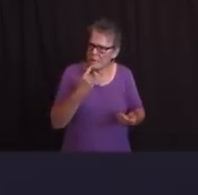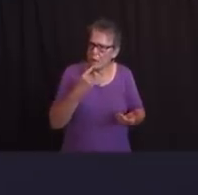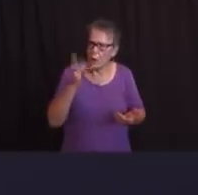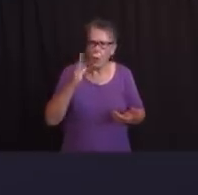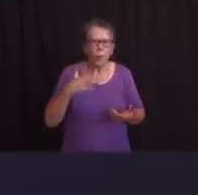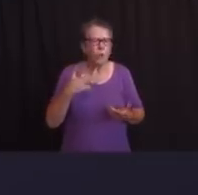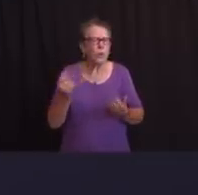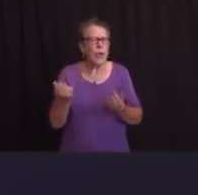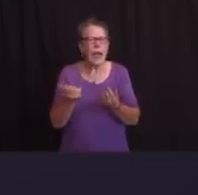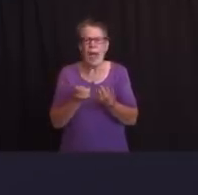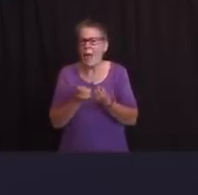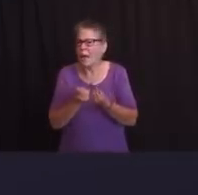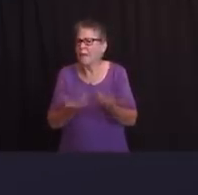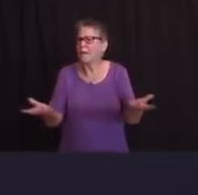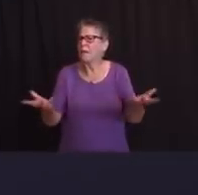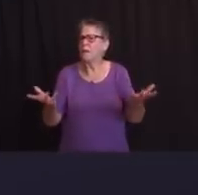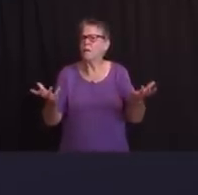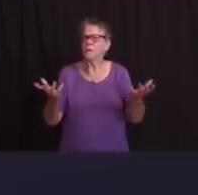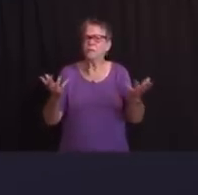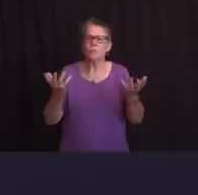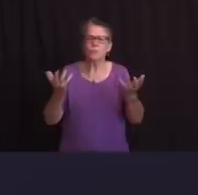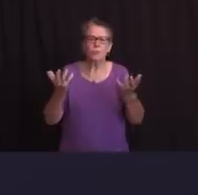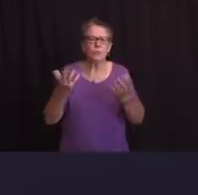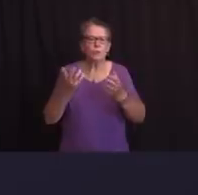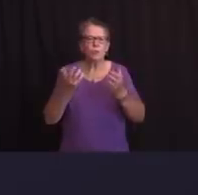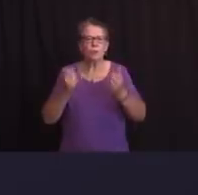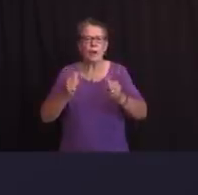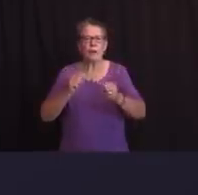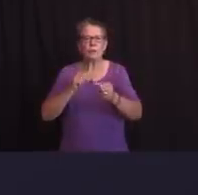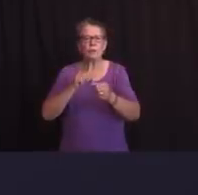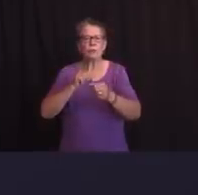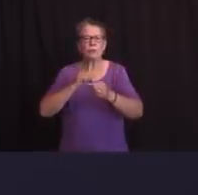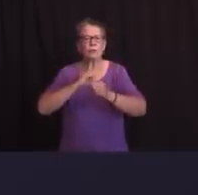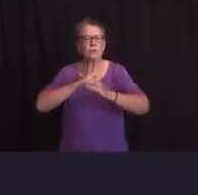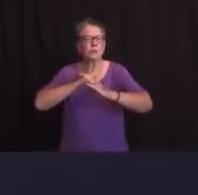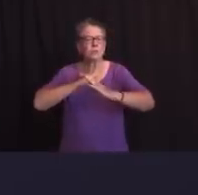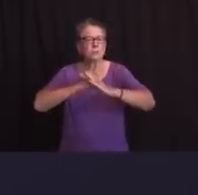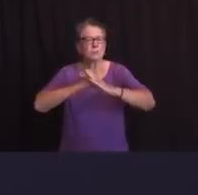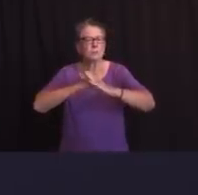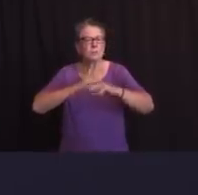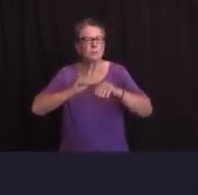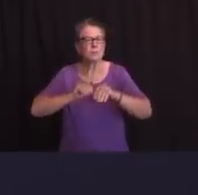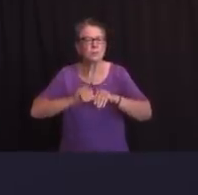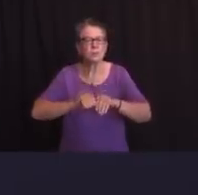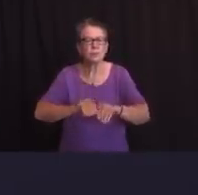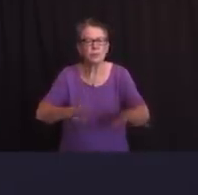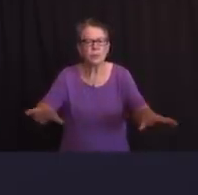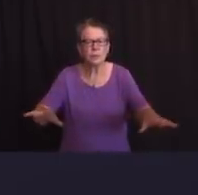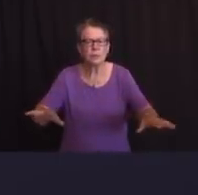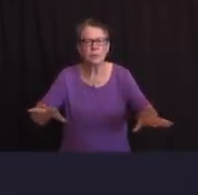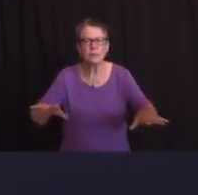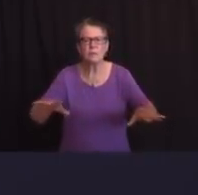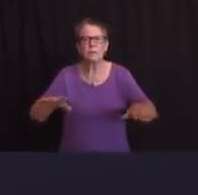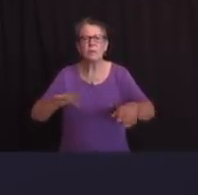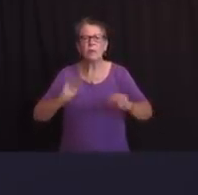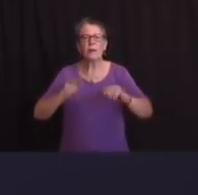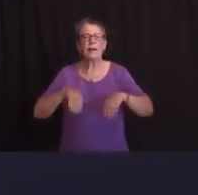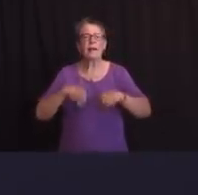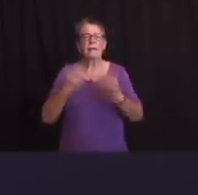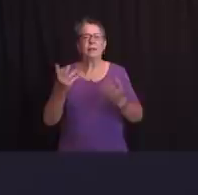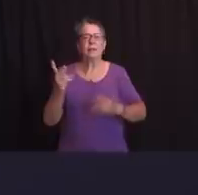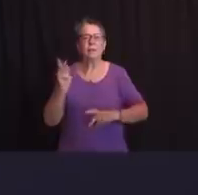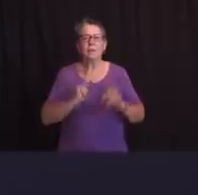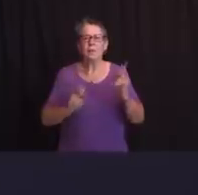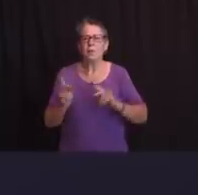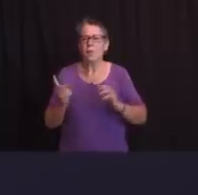of data points that determines when to enact or relax restrictions. Doesn't that kind of opaqueness and vacuum